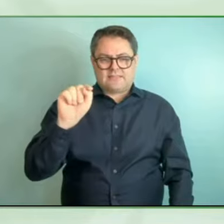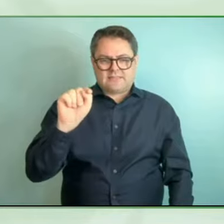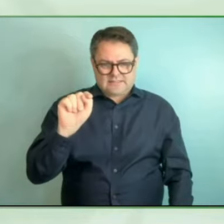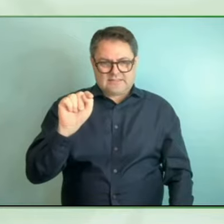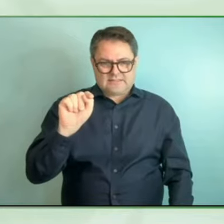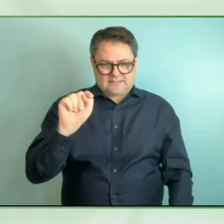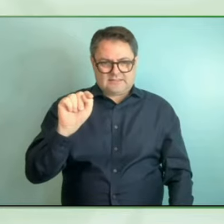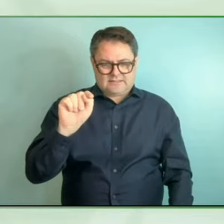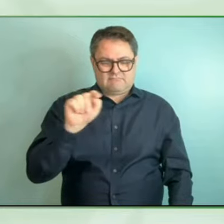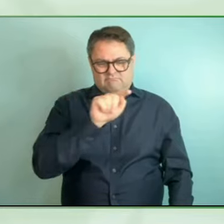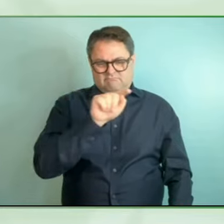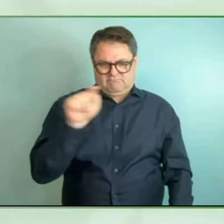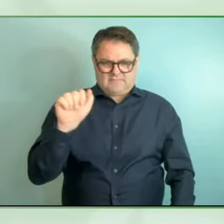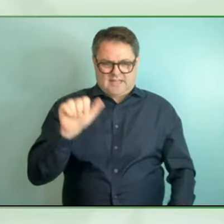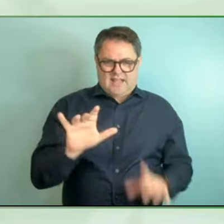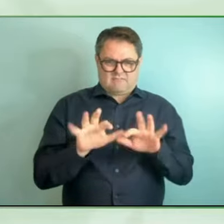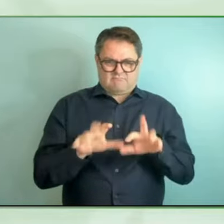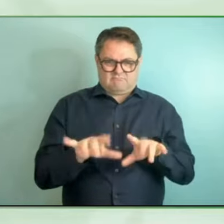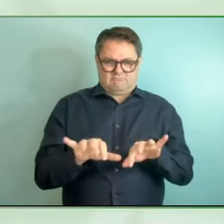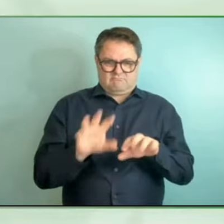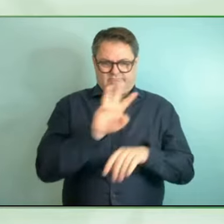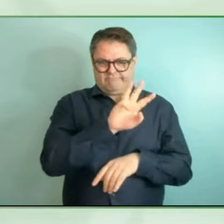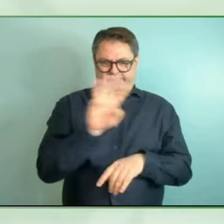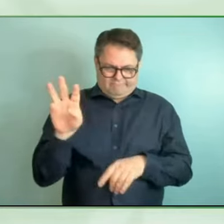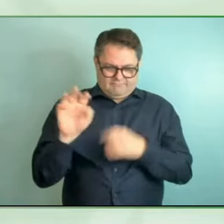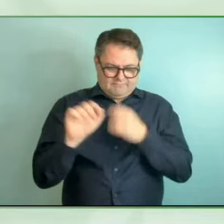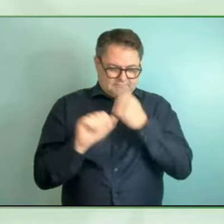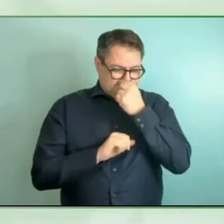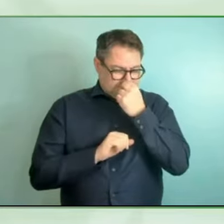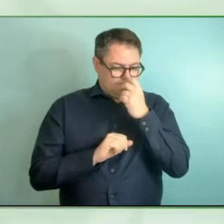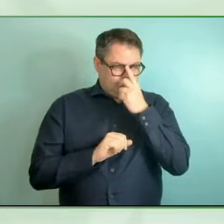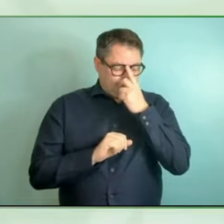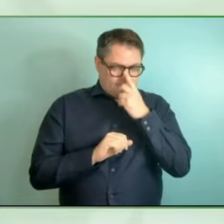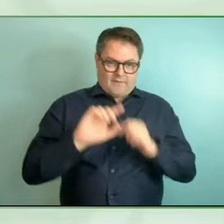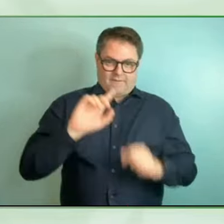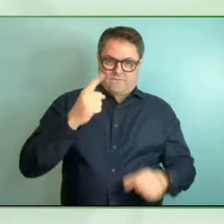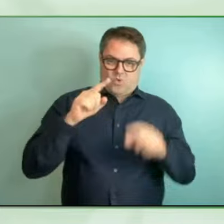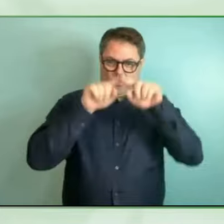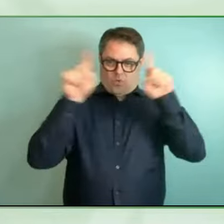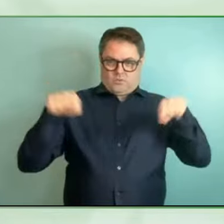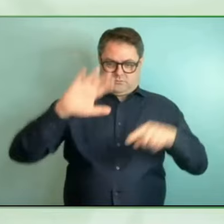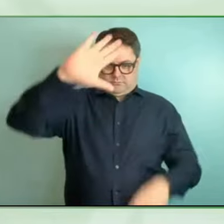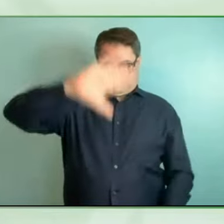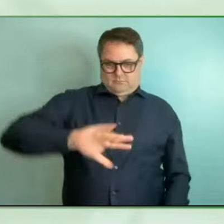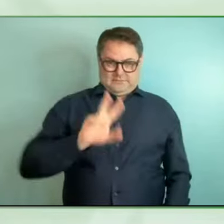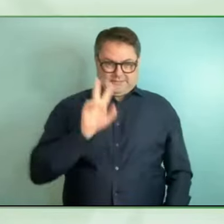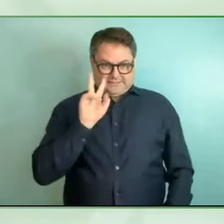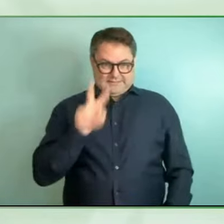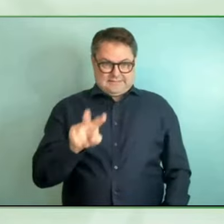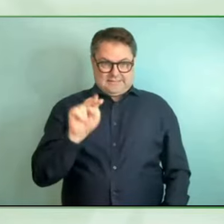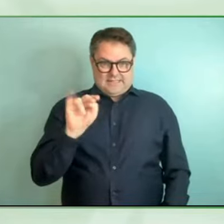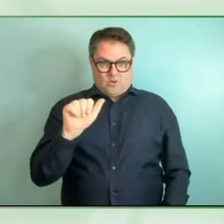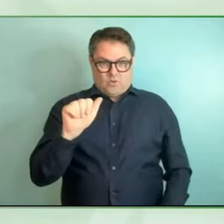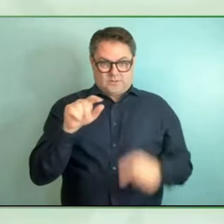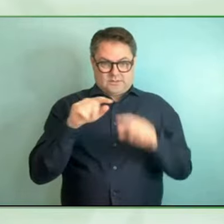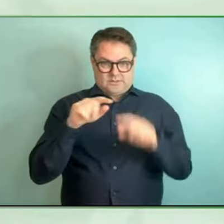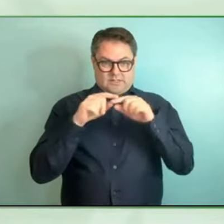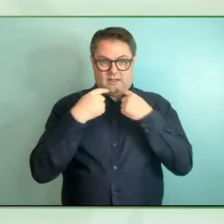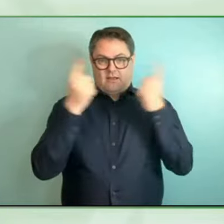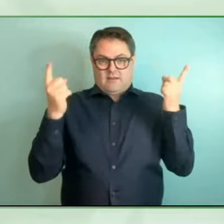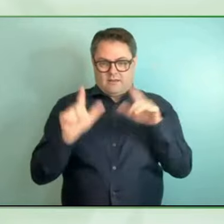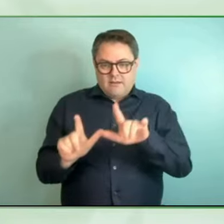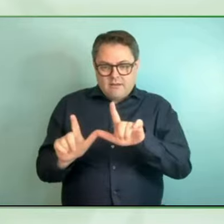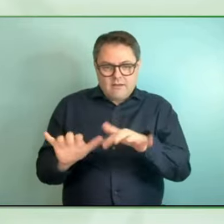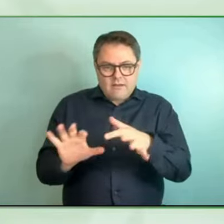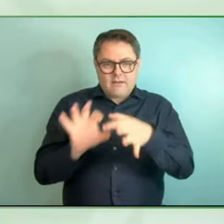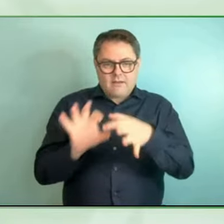AAATE.net. That's very easy. On the front page, you will find the Nicosia Declaration, a link there. So when you click on